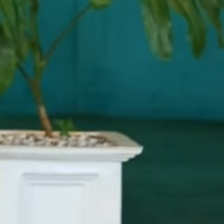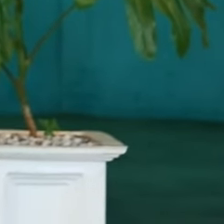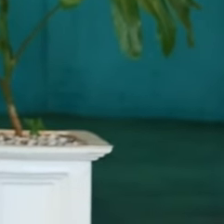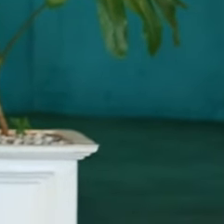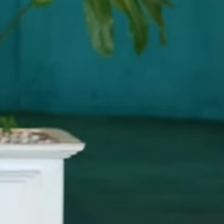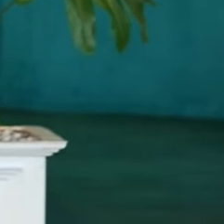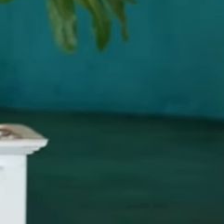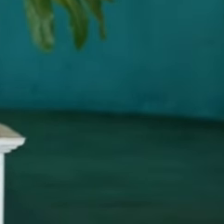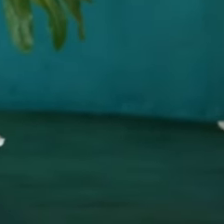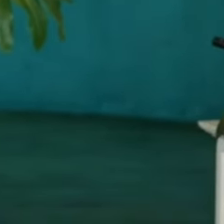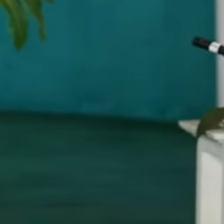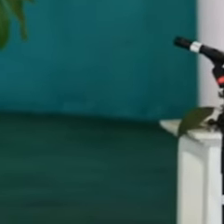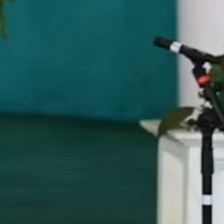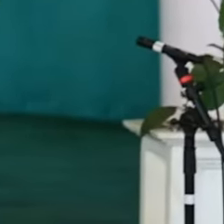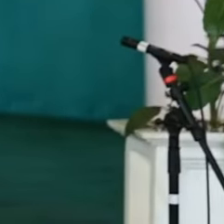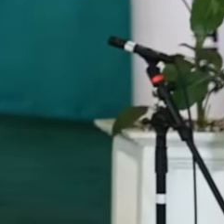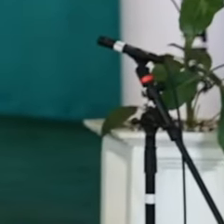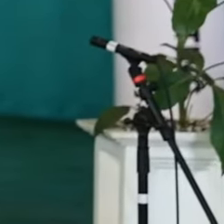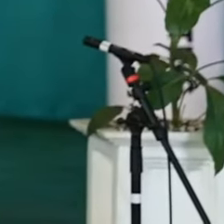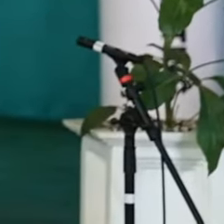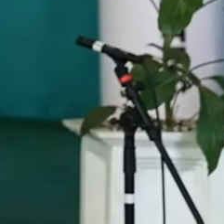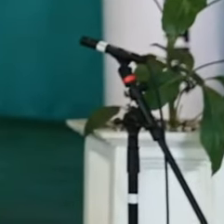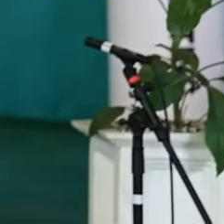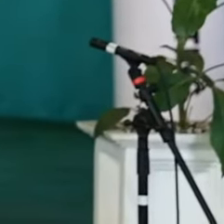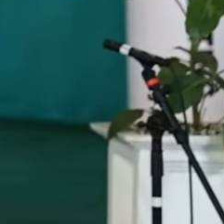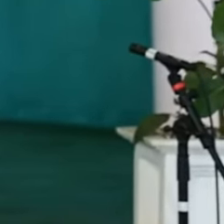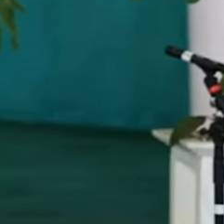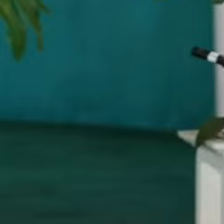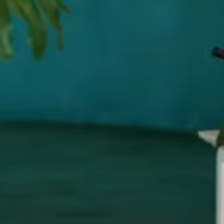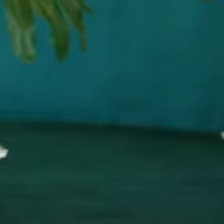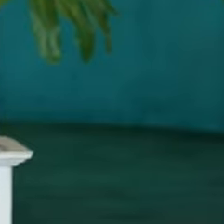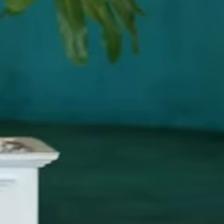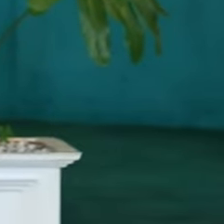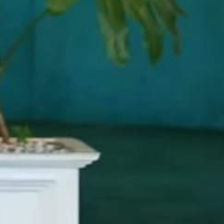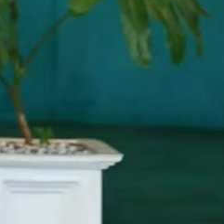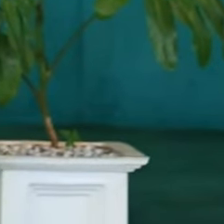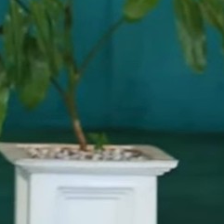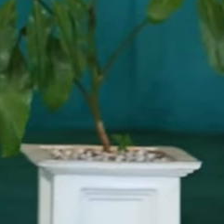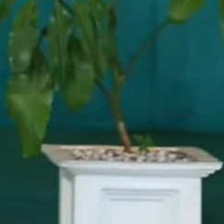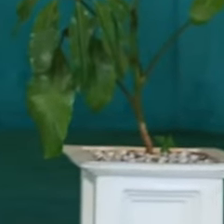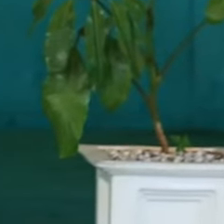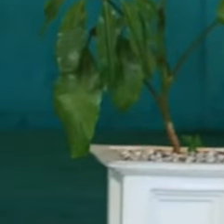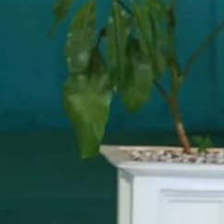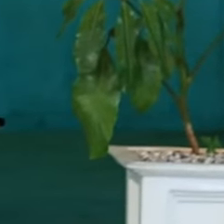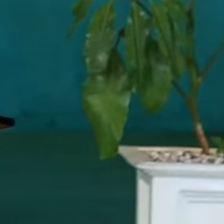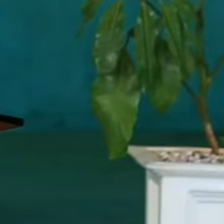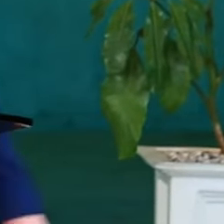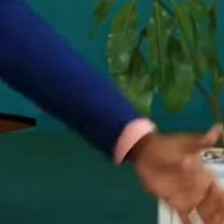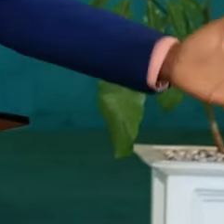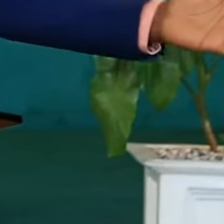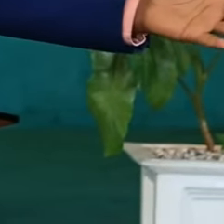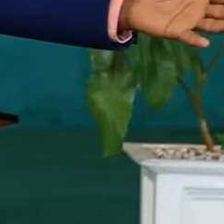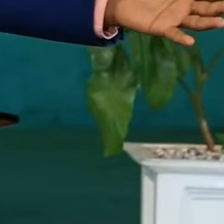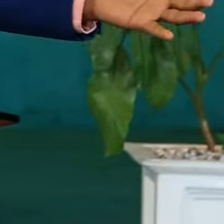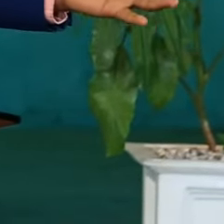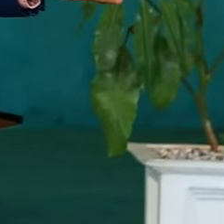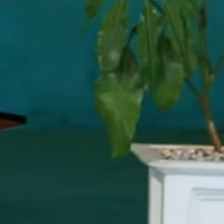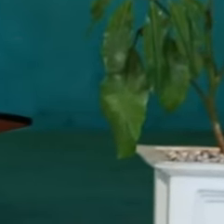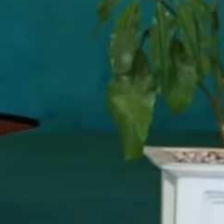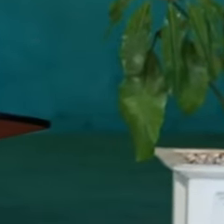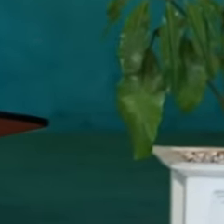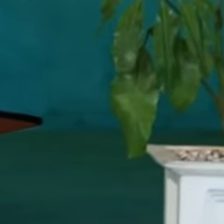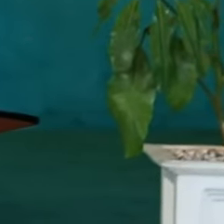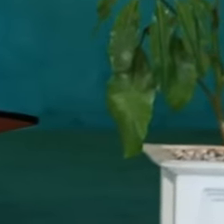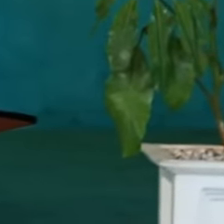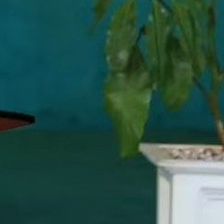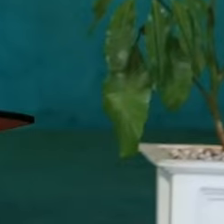English, for instance, we have what we refer to as the voices. Am I right? You know the voices?